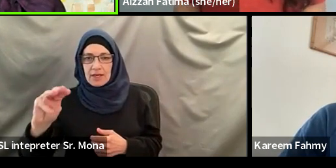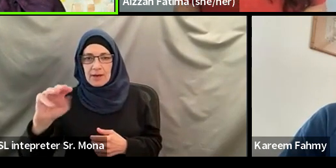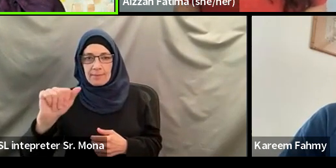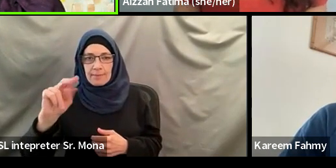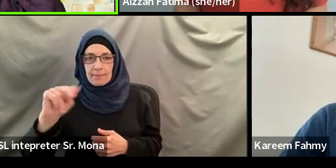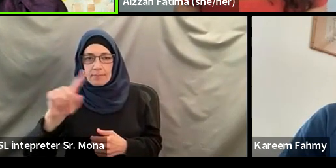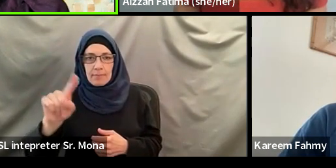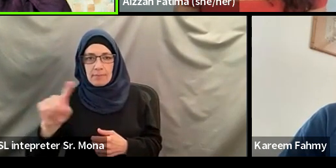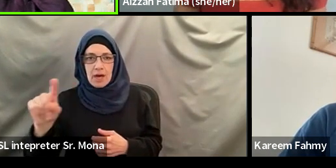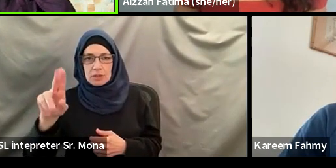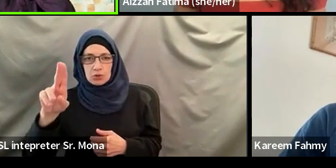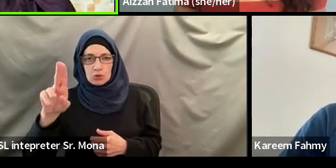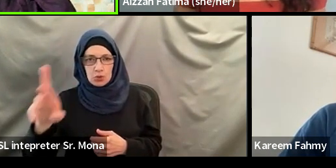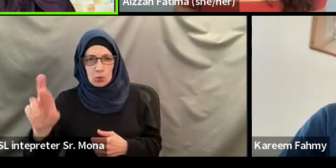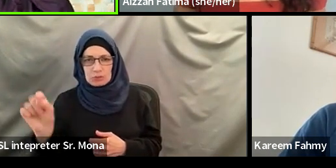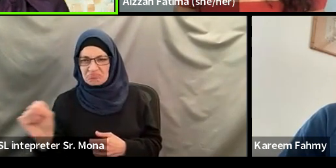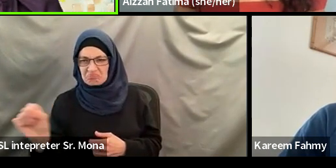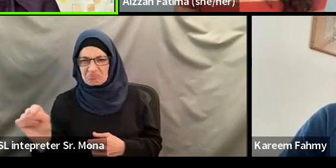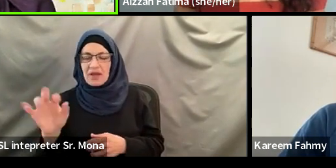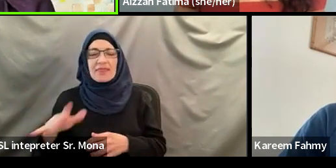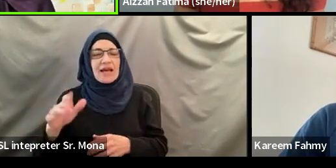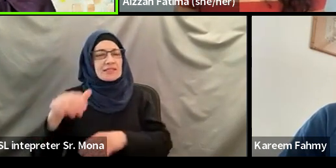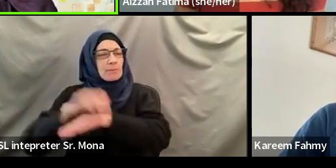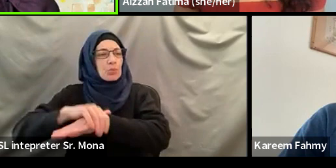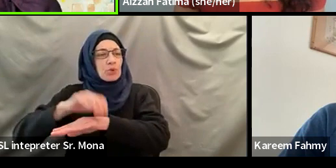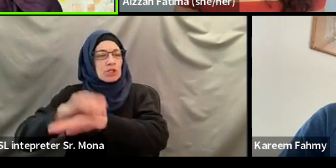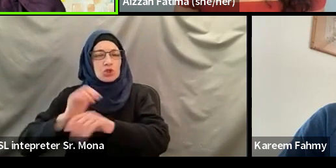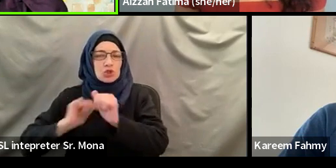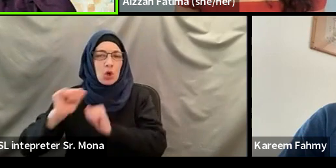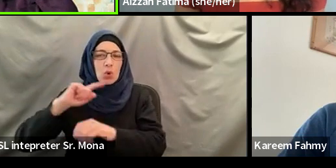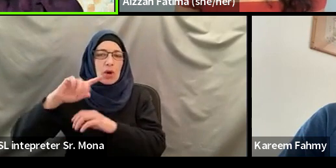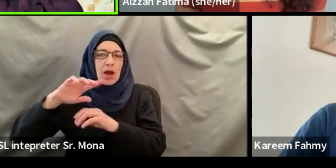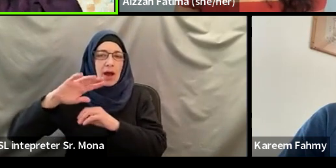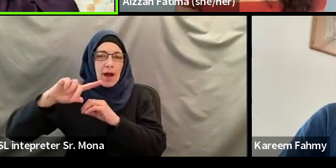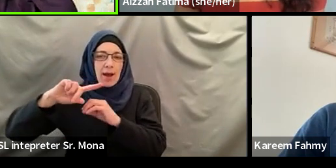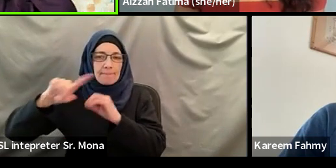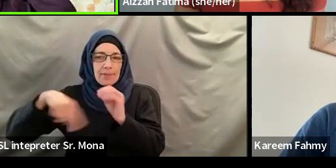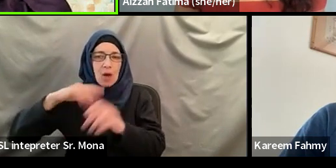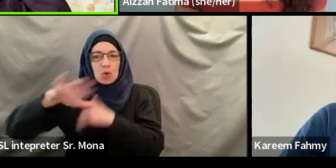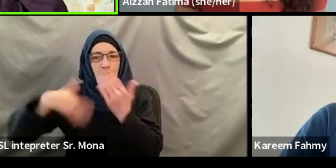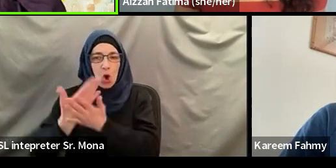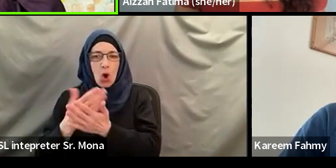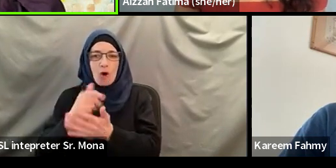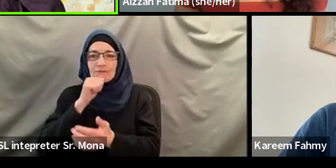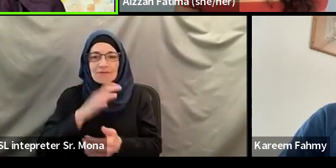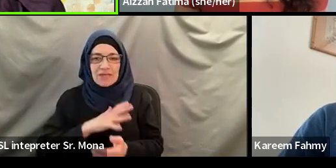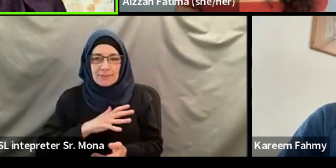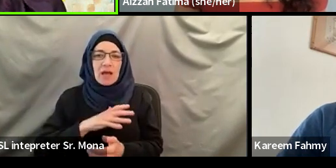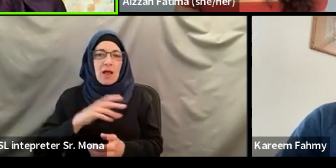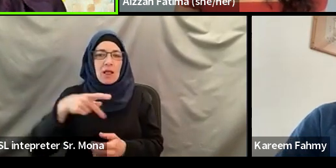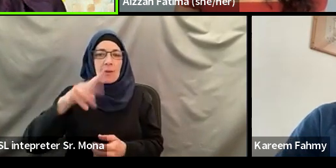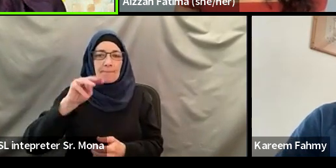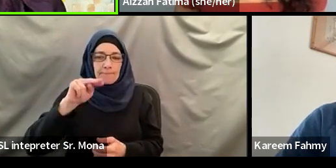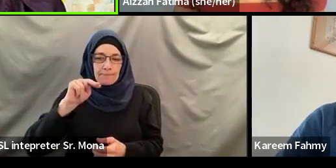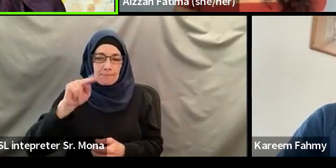a British show about an all-female punk rock Muslim group.